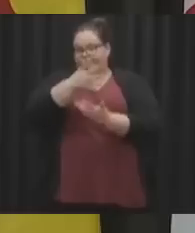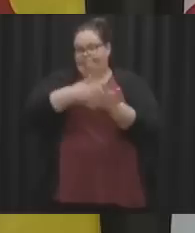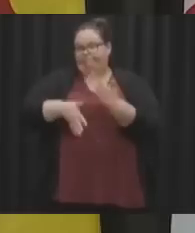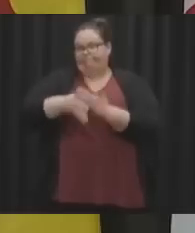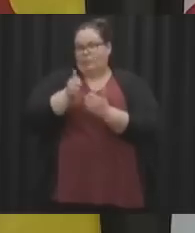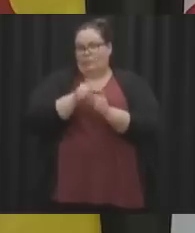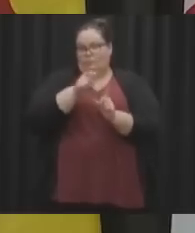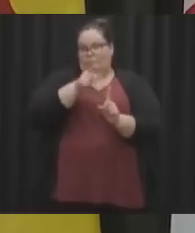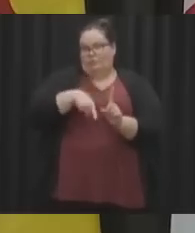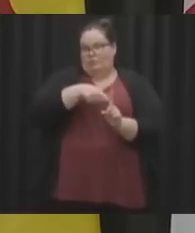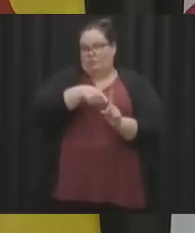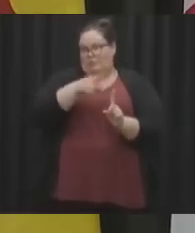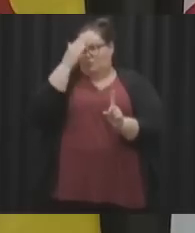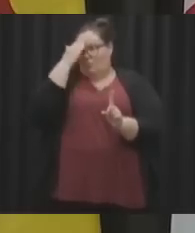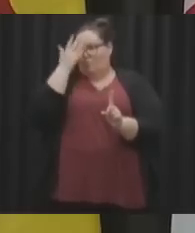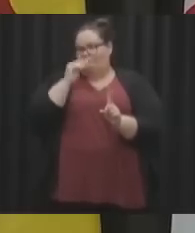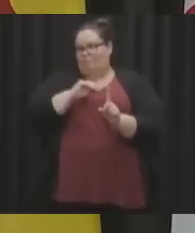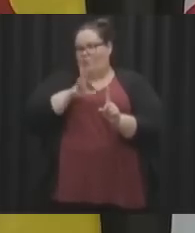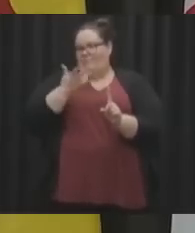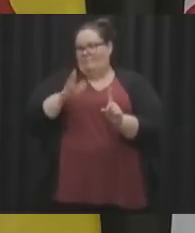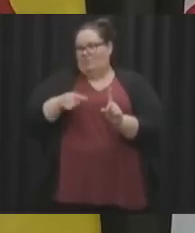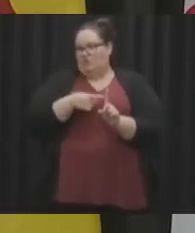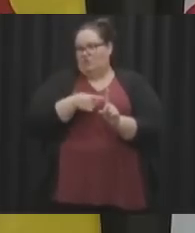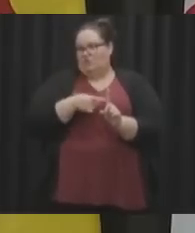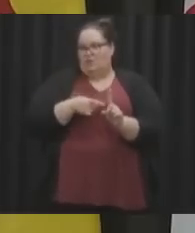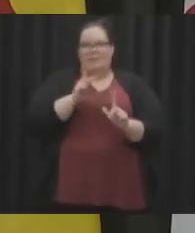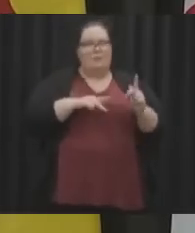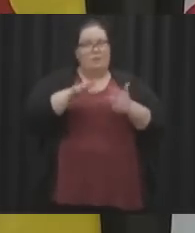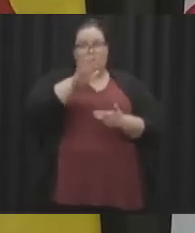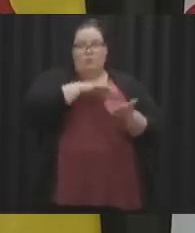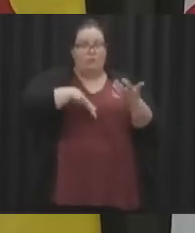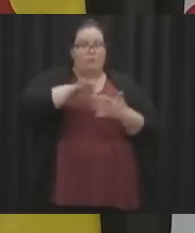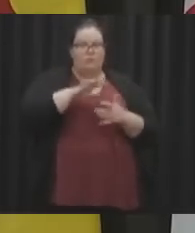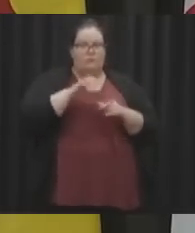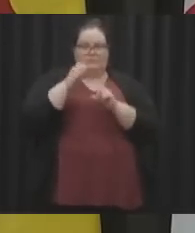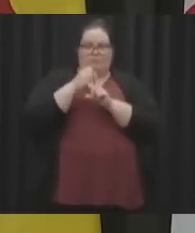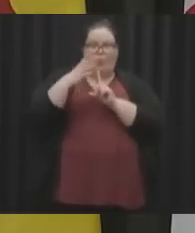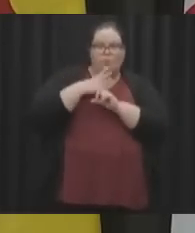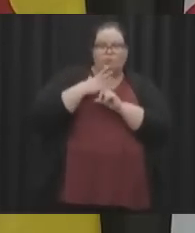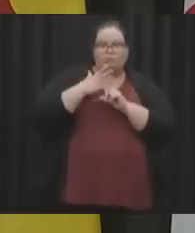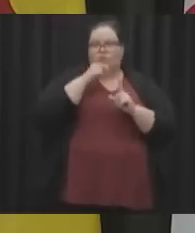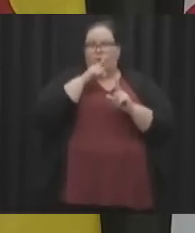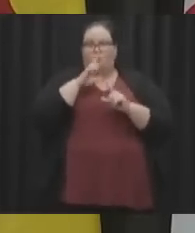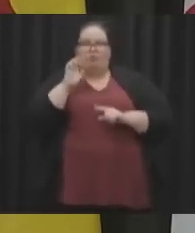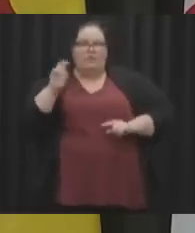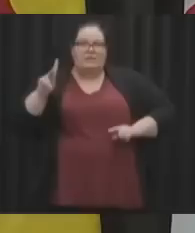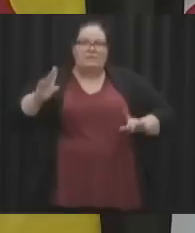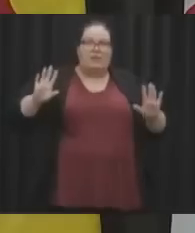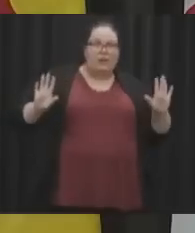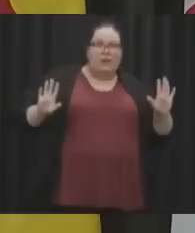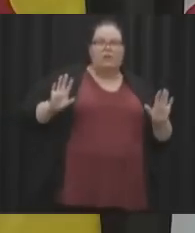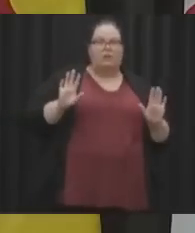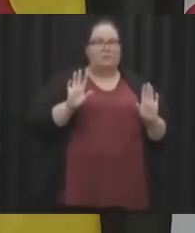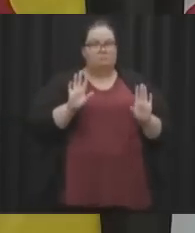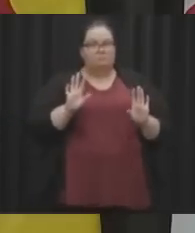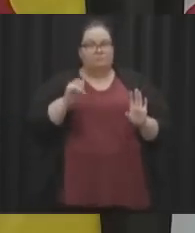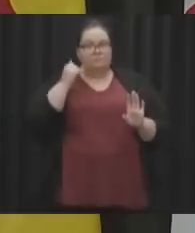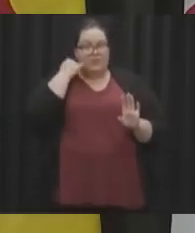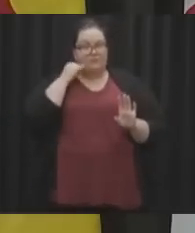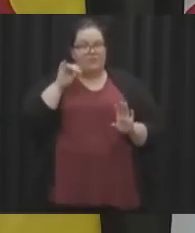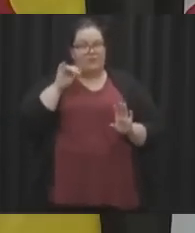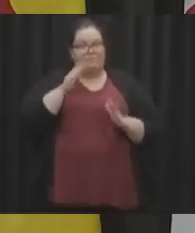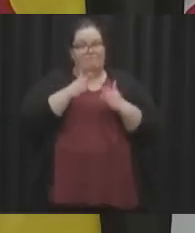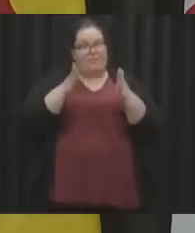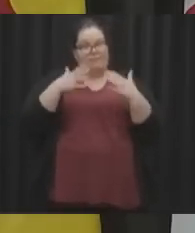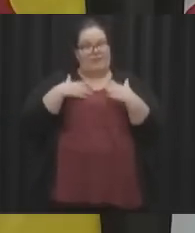time the option for individuals who travel across the Quebec border daily for work to be voluntarily tested, even if you do not have symptoms. And you can arrange for